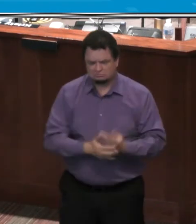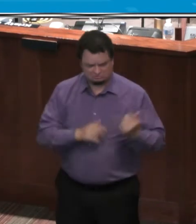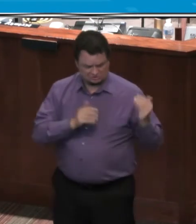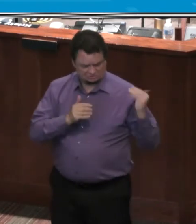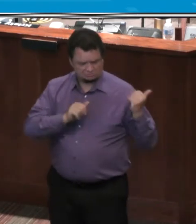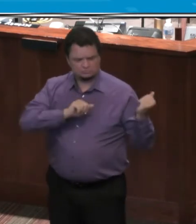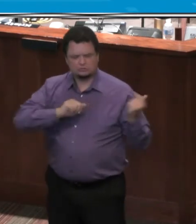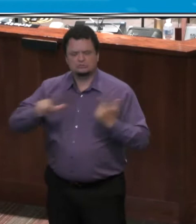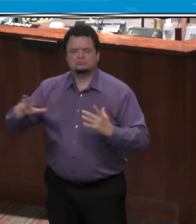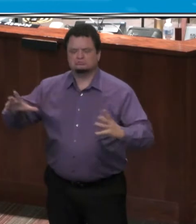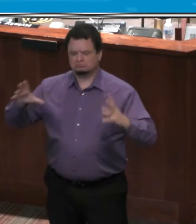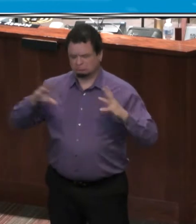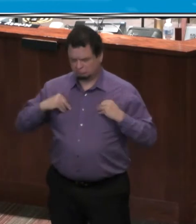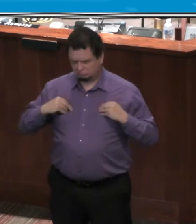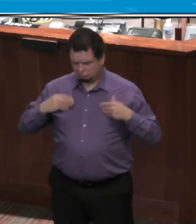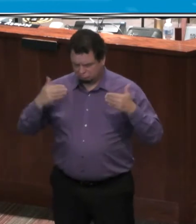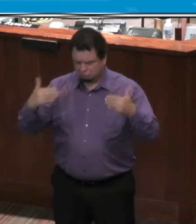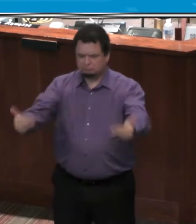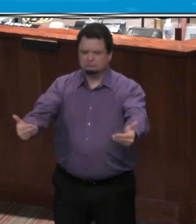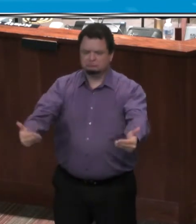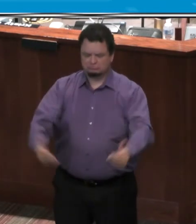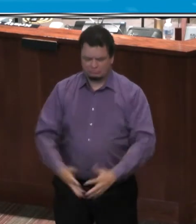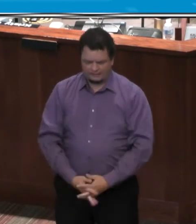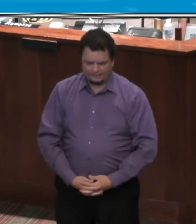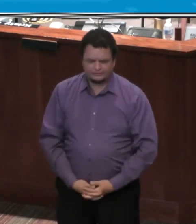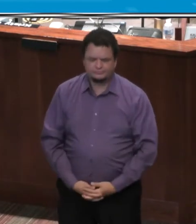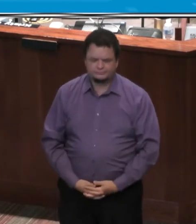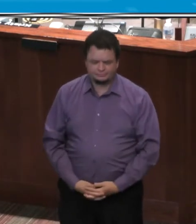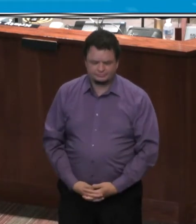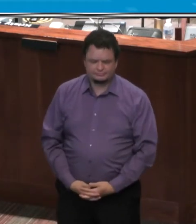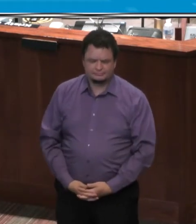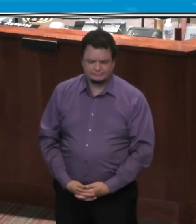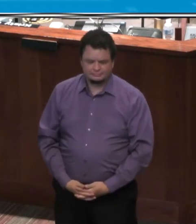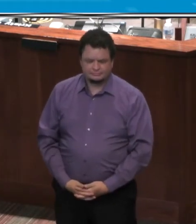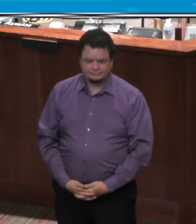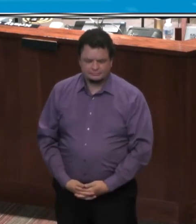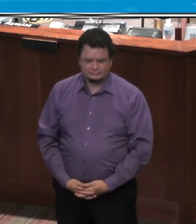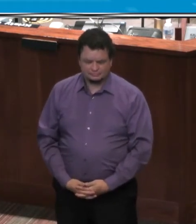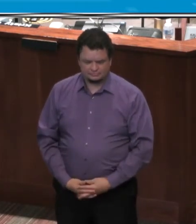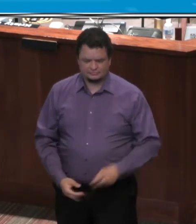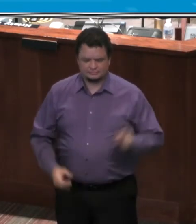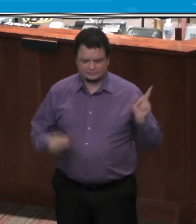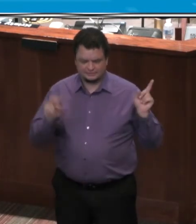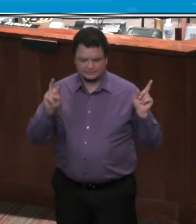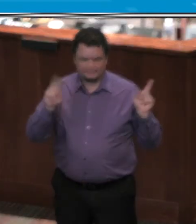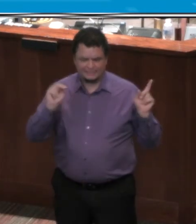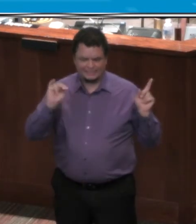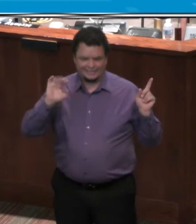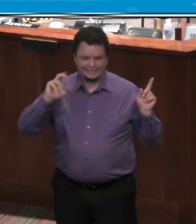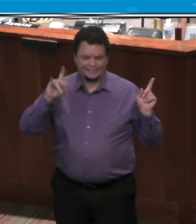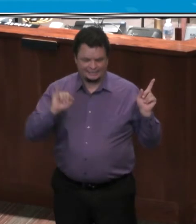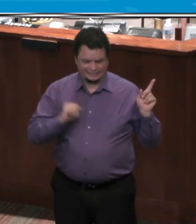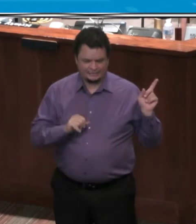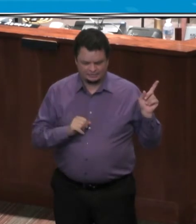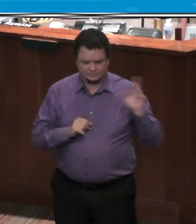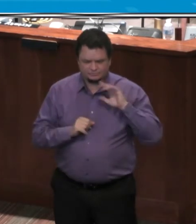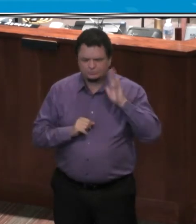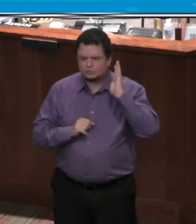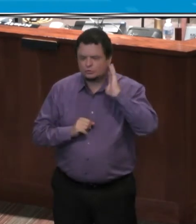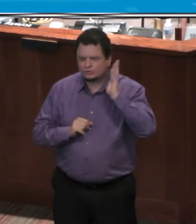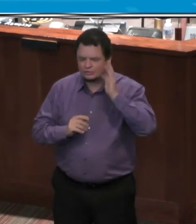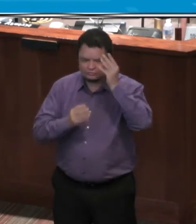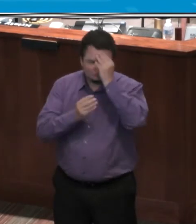Nikki Simmons. We have 2 items. You're going to give us a financial summary, and then we actually have